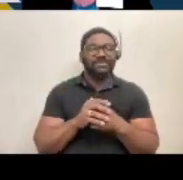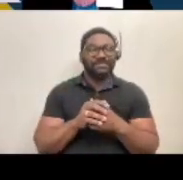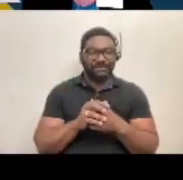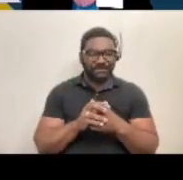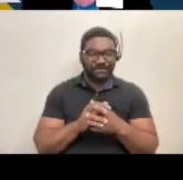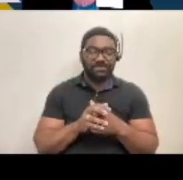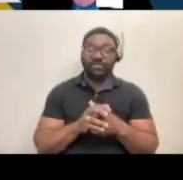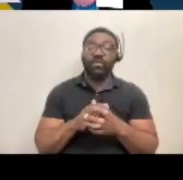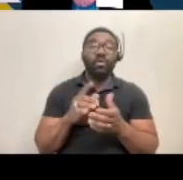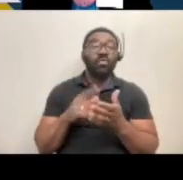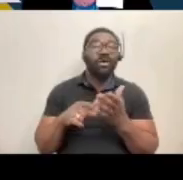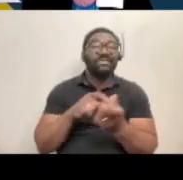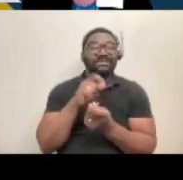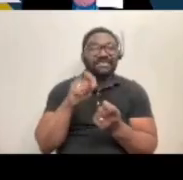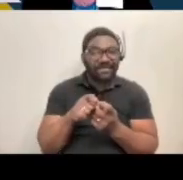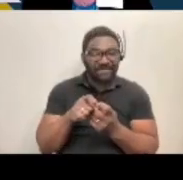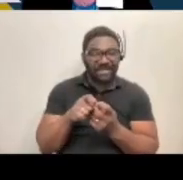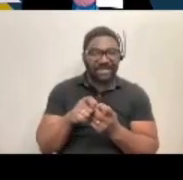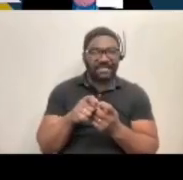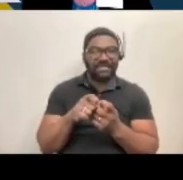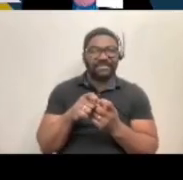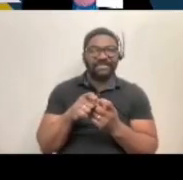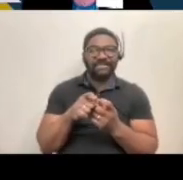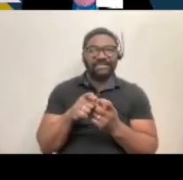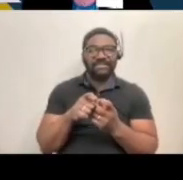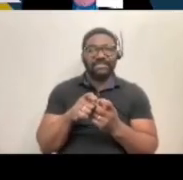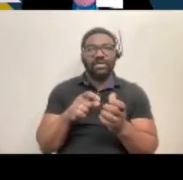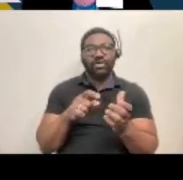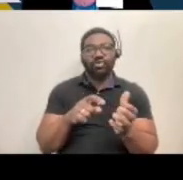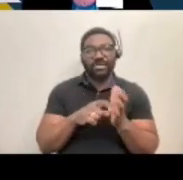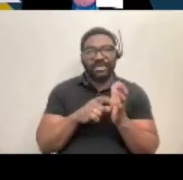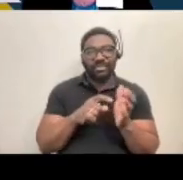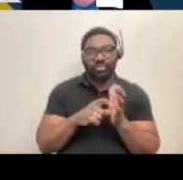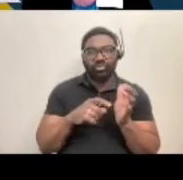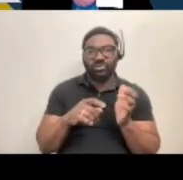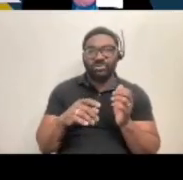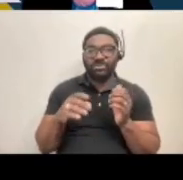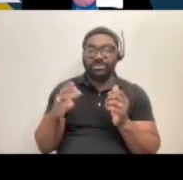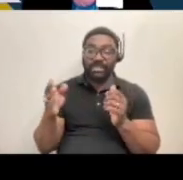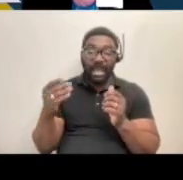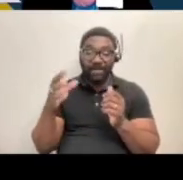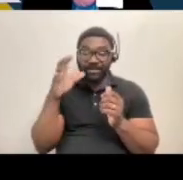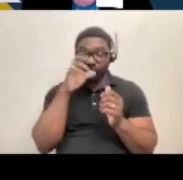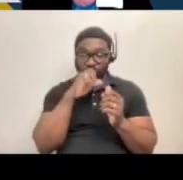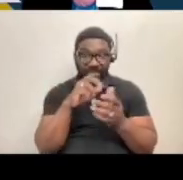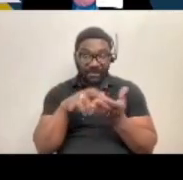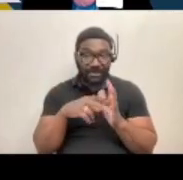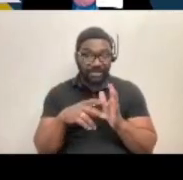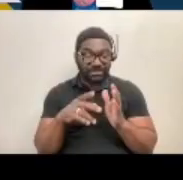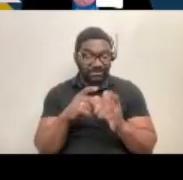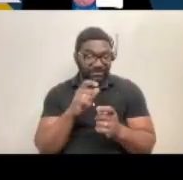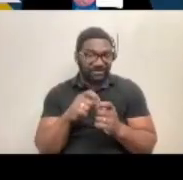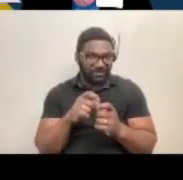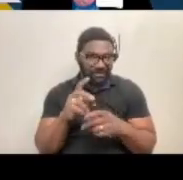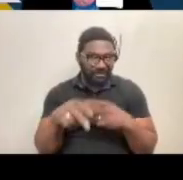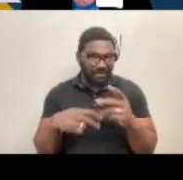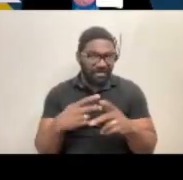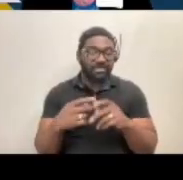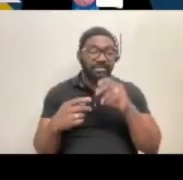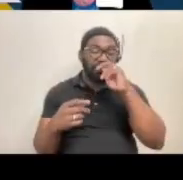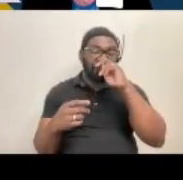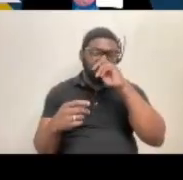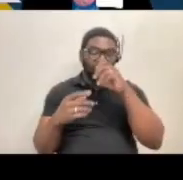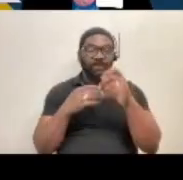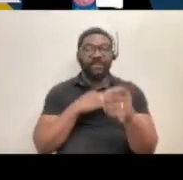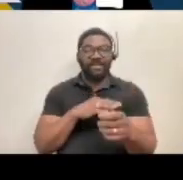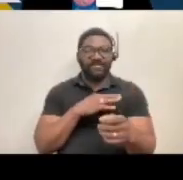What specific credentials? So someone says specific. So I'm assuming they want to know about certain credentials that would benefit DSPs in